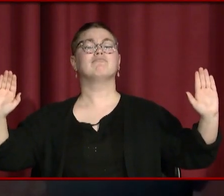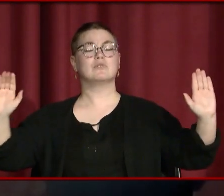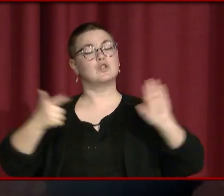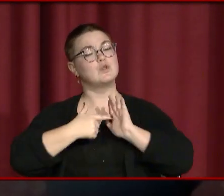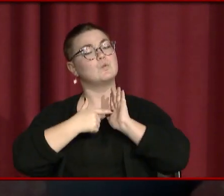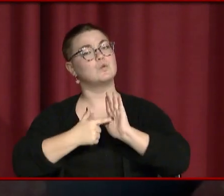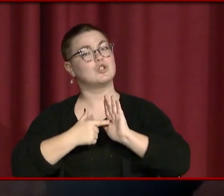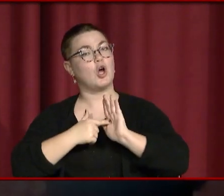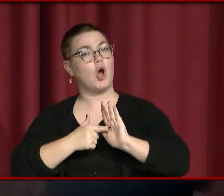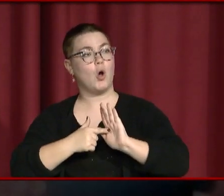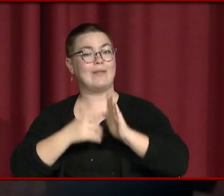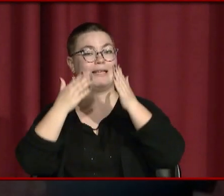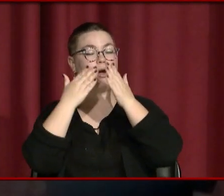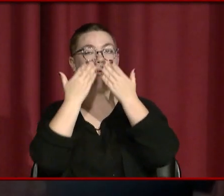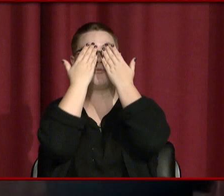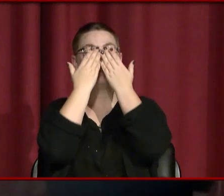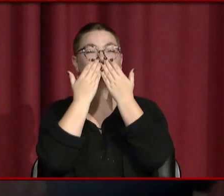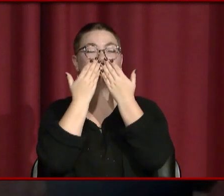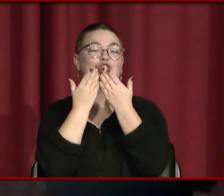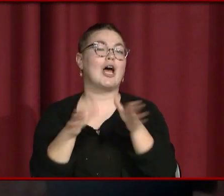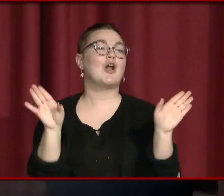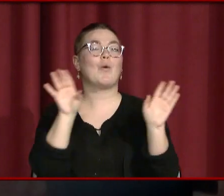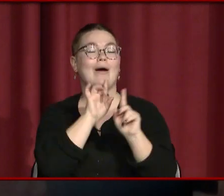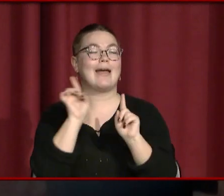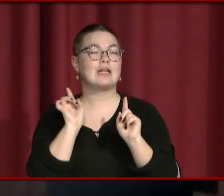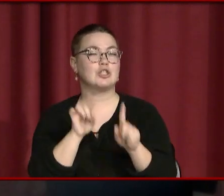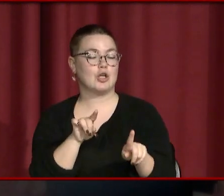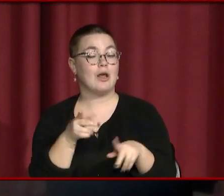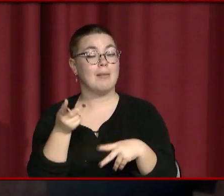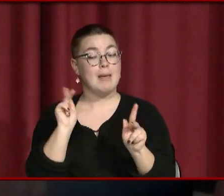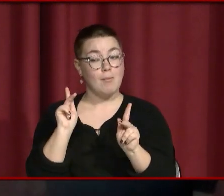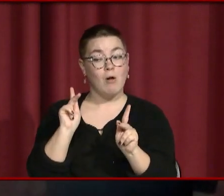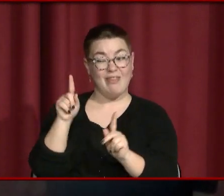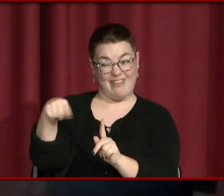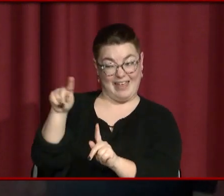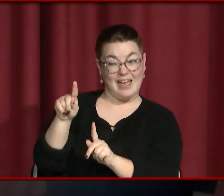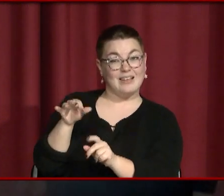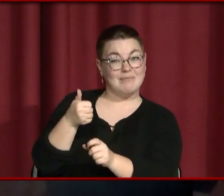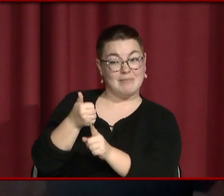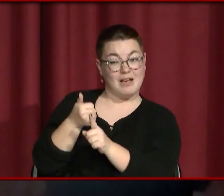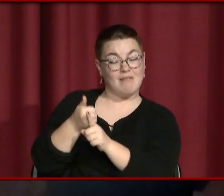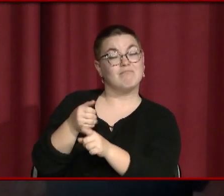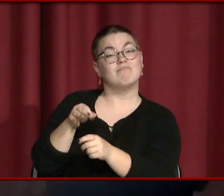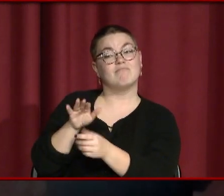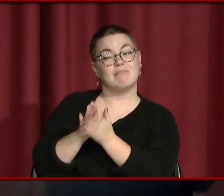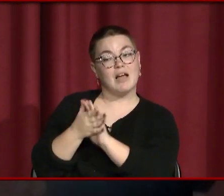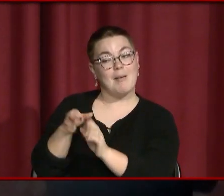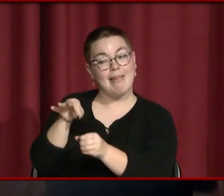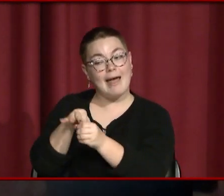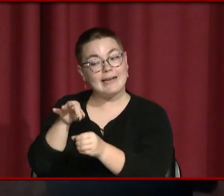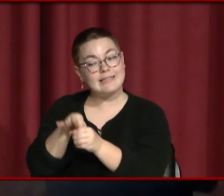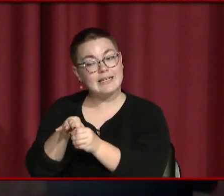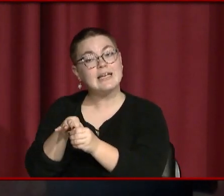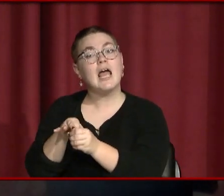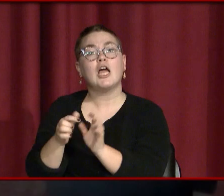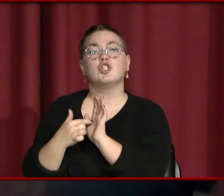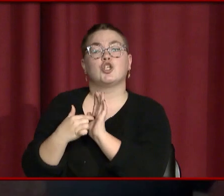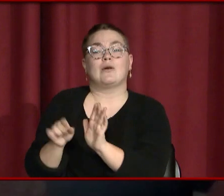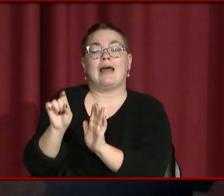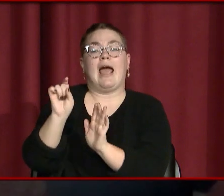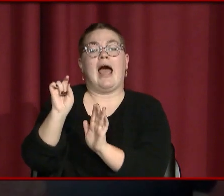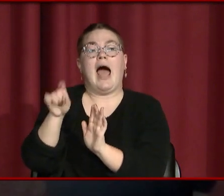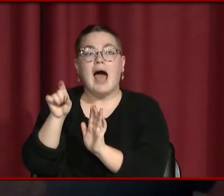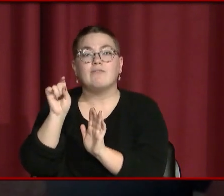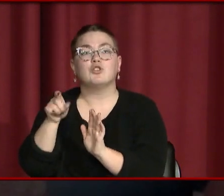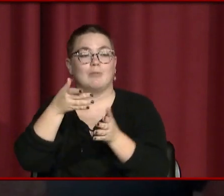to us, that those who are elected know that they need to listen to and respect the voices